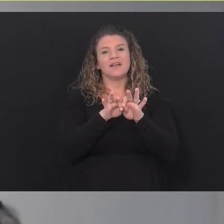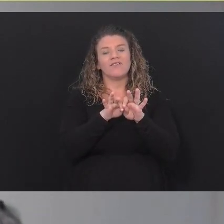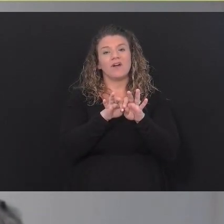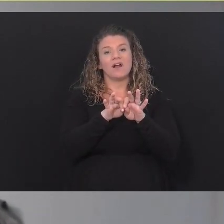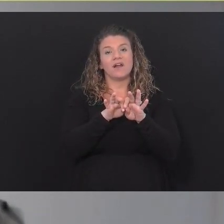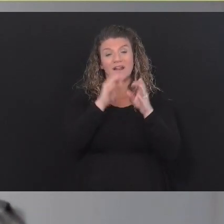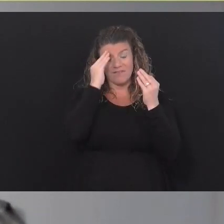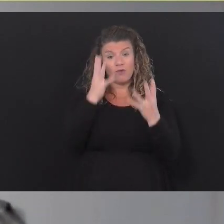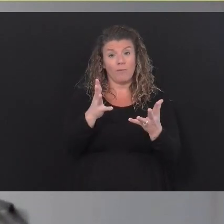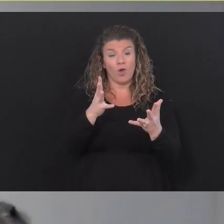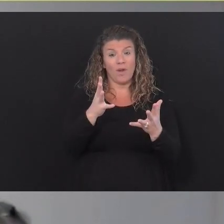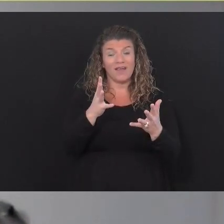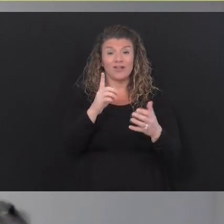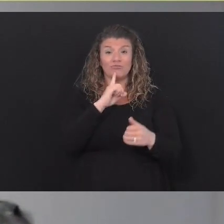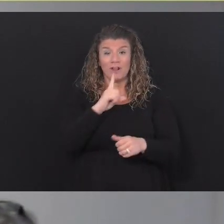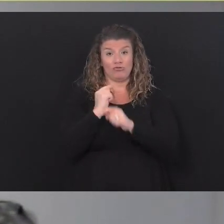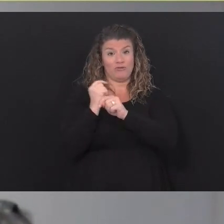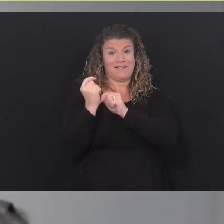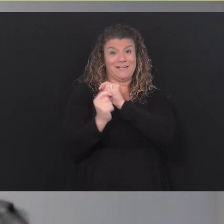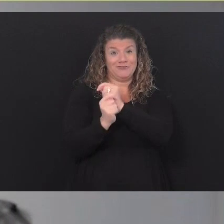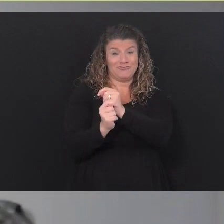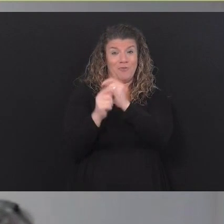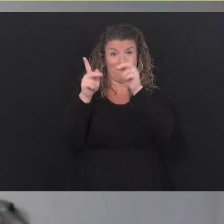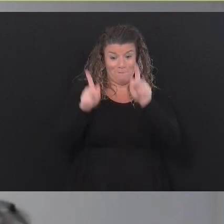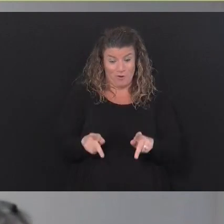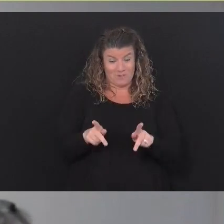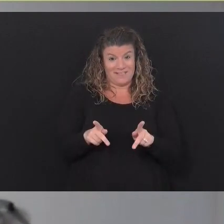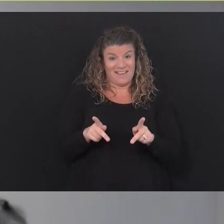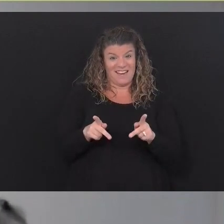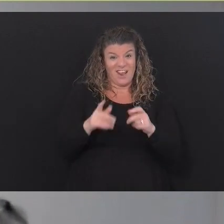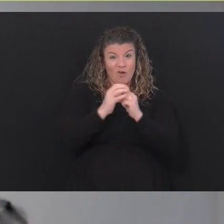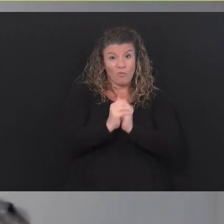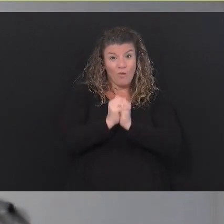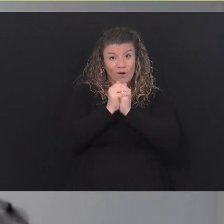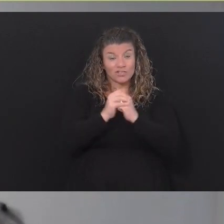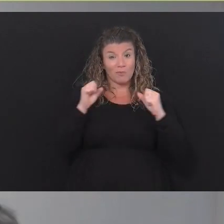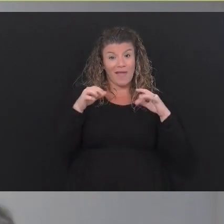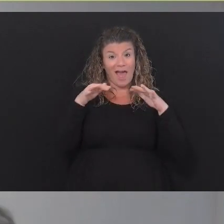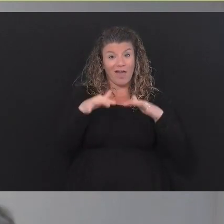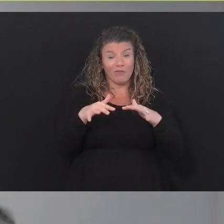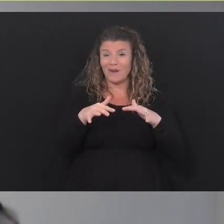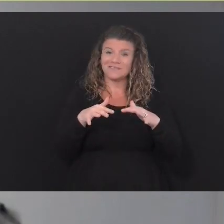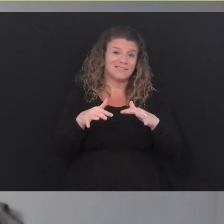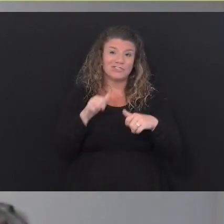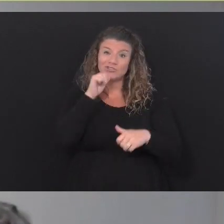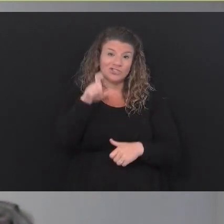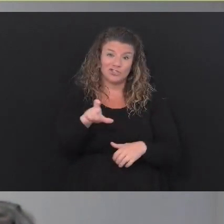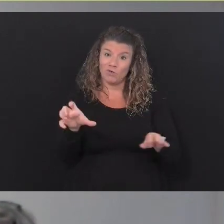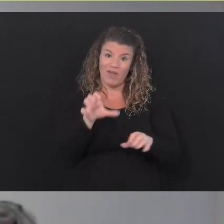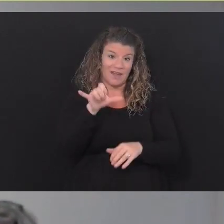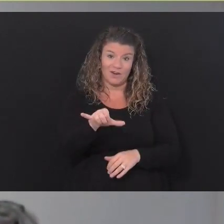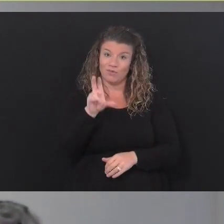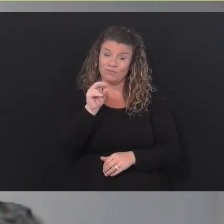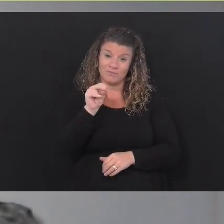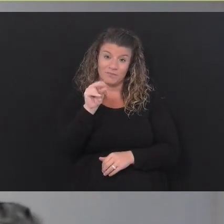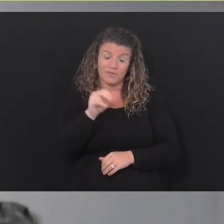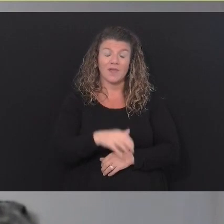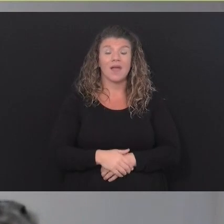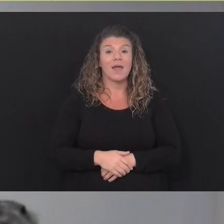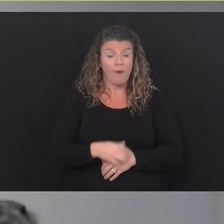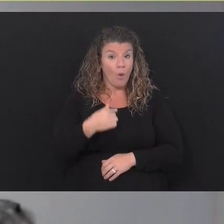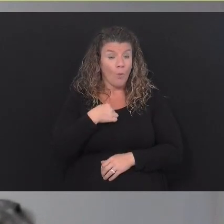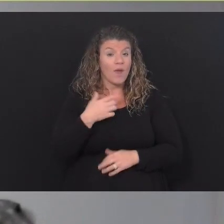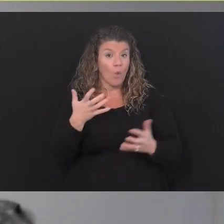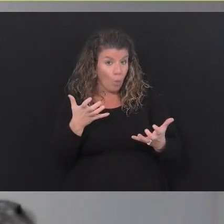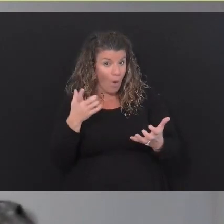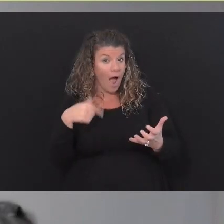traditional in-person worship or fellowship or gathering activities really should not be held. We really are